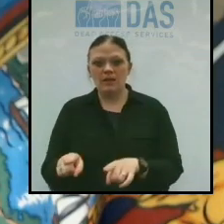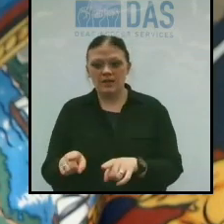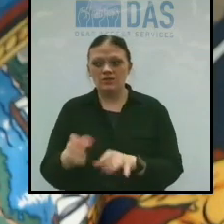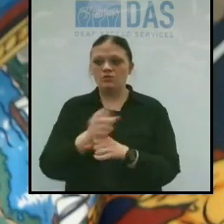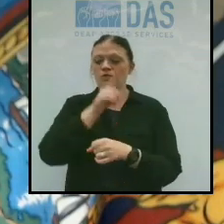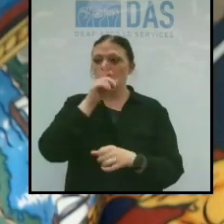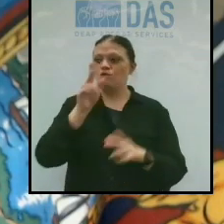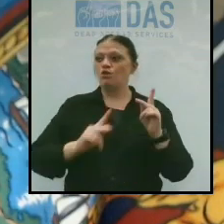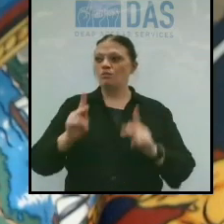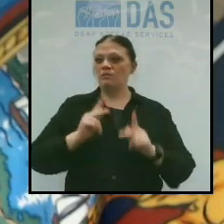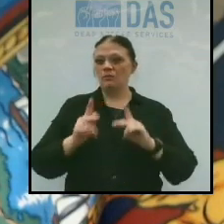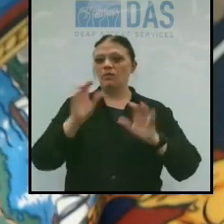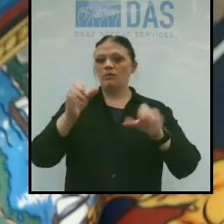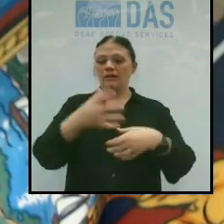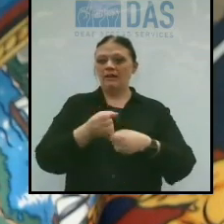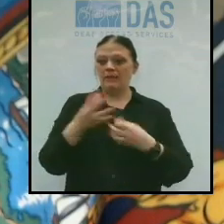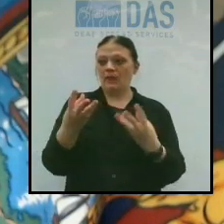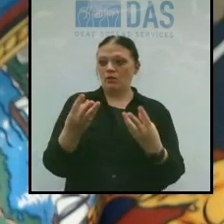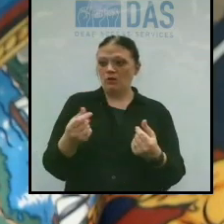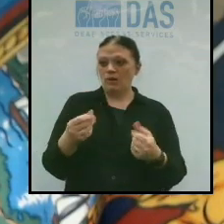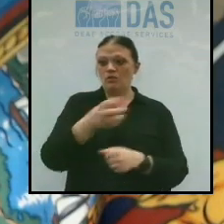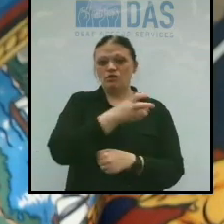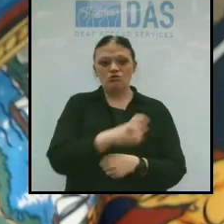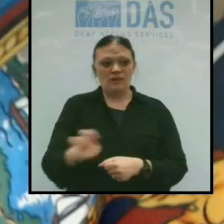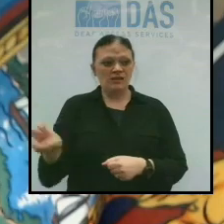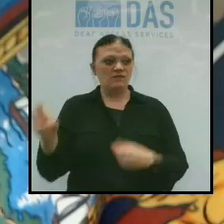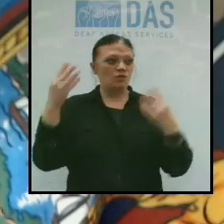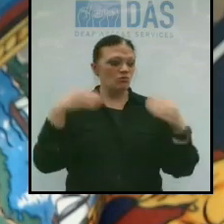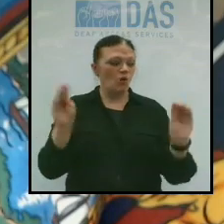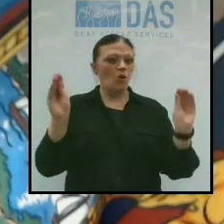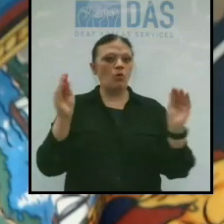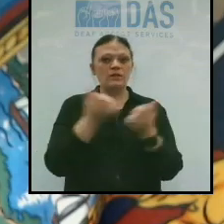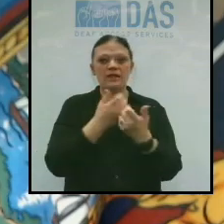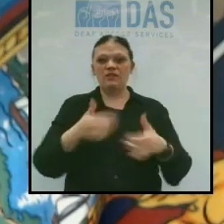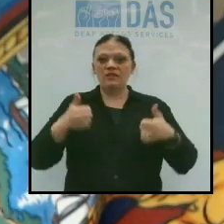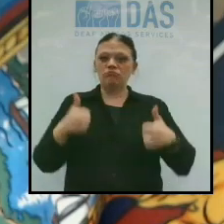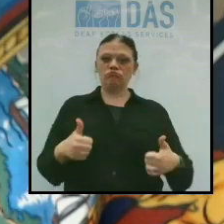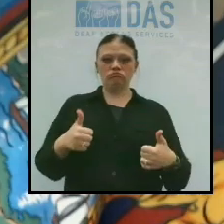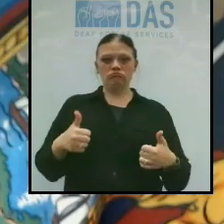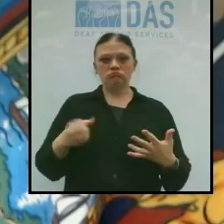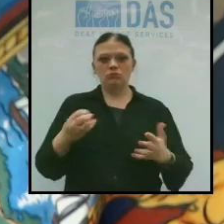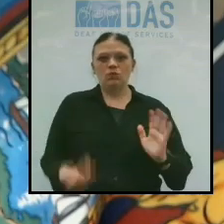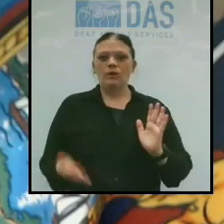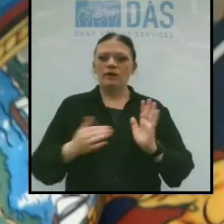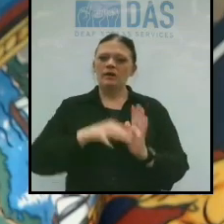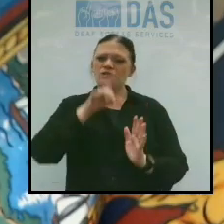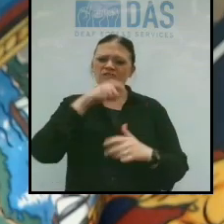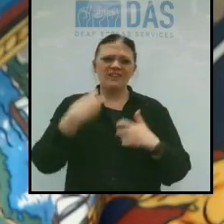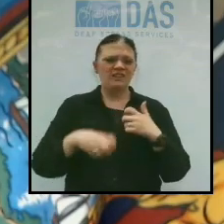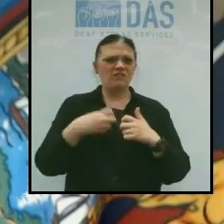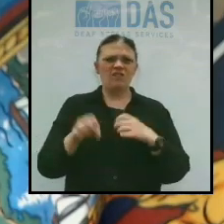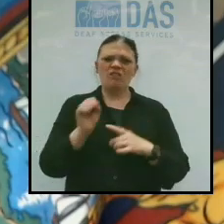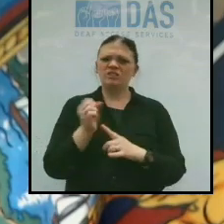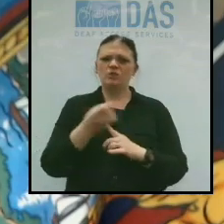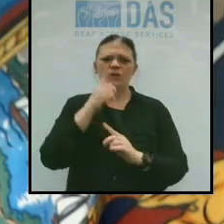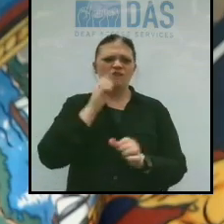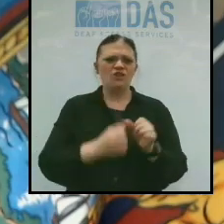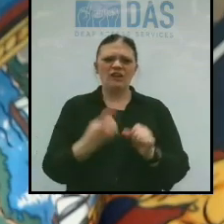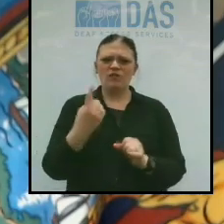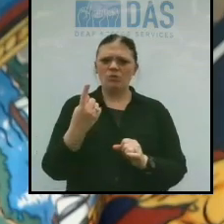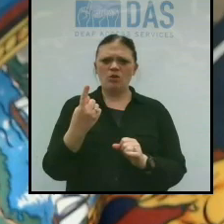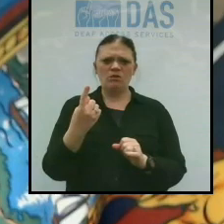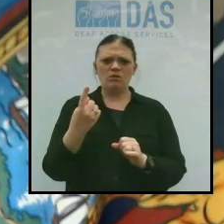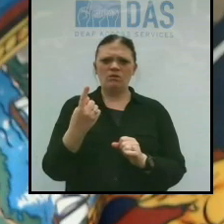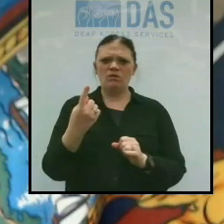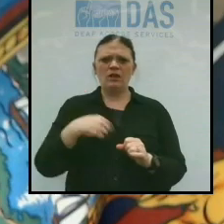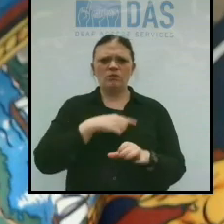sure that people can get their property transferred and sold, and everything's good. So, again, it's a really difficult situation for everybody,